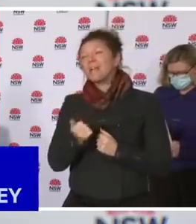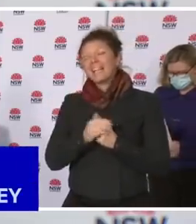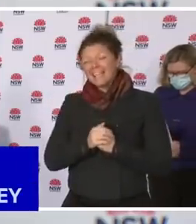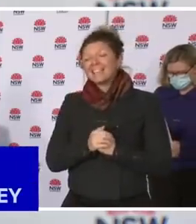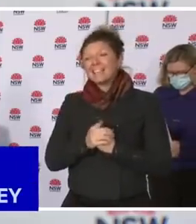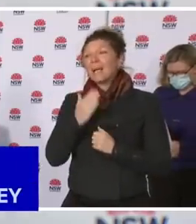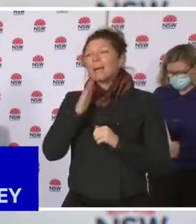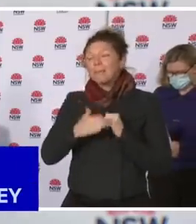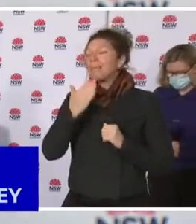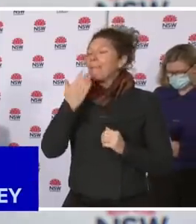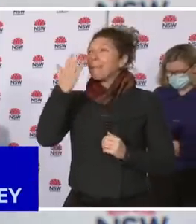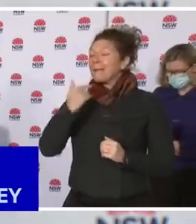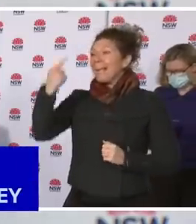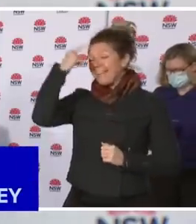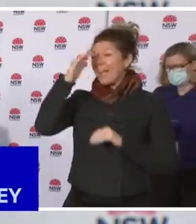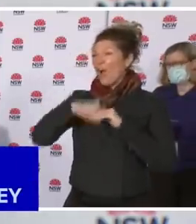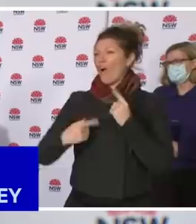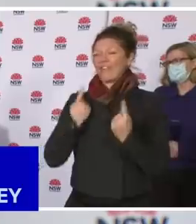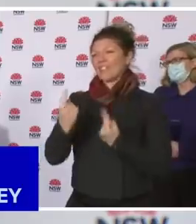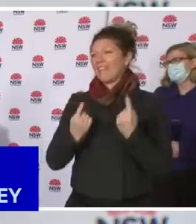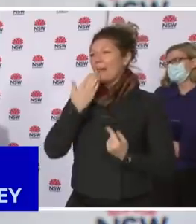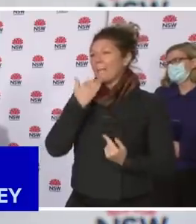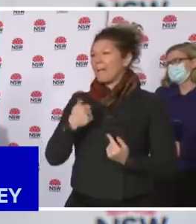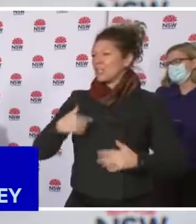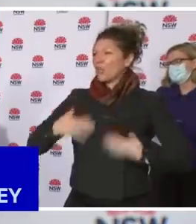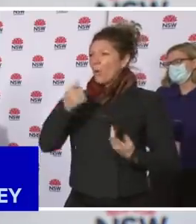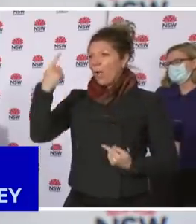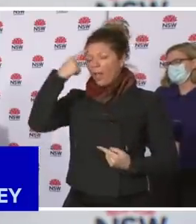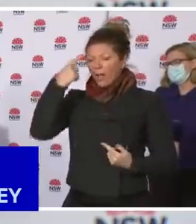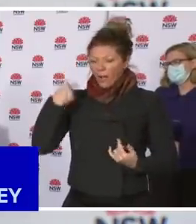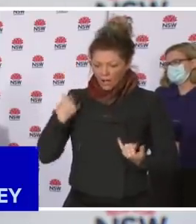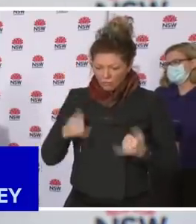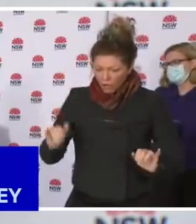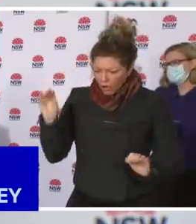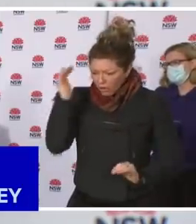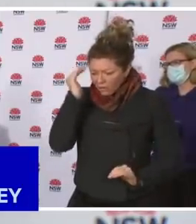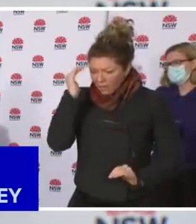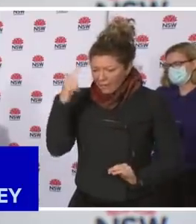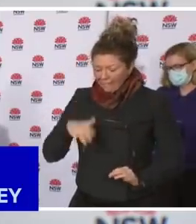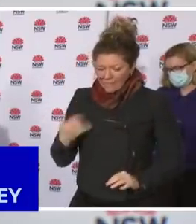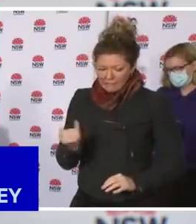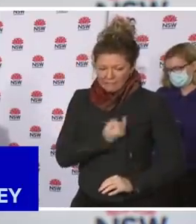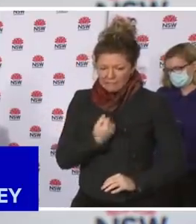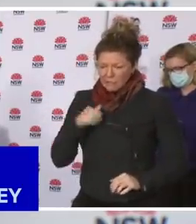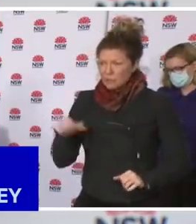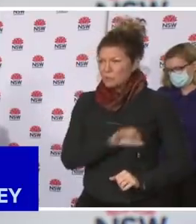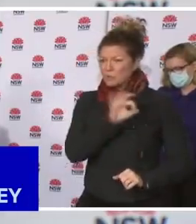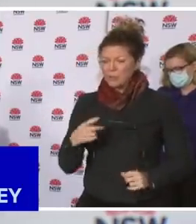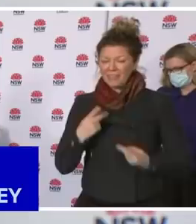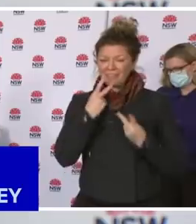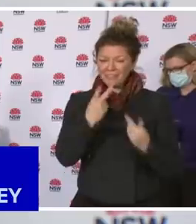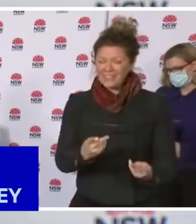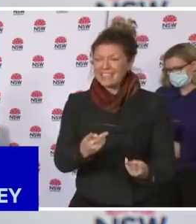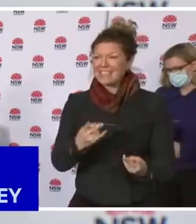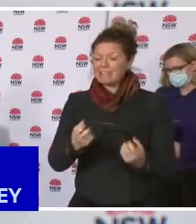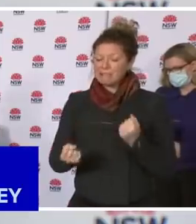guilt and the distress and see loved ones impacted by what is, as Dr. Chant says every day, a very serious illness. So can